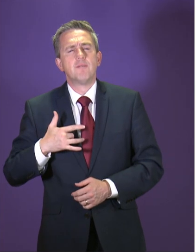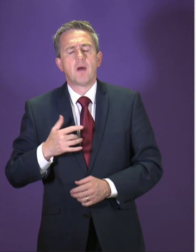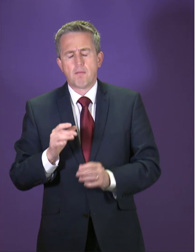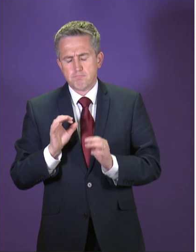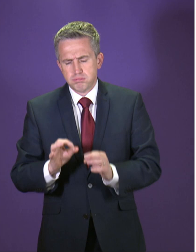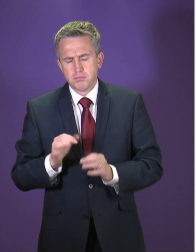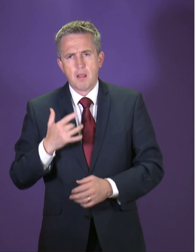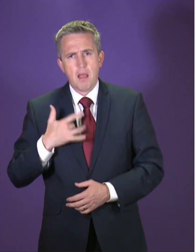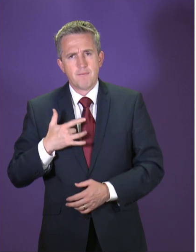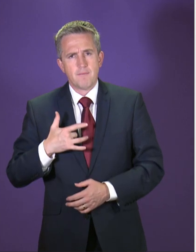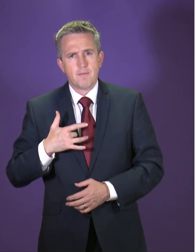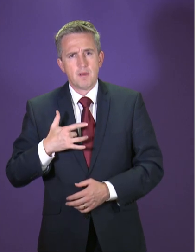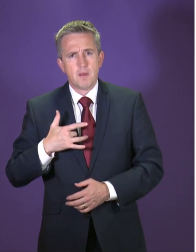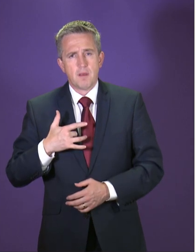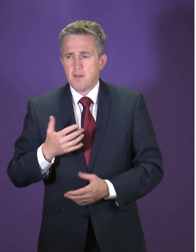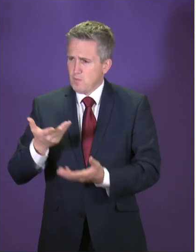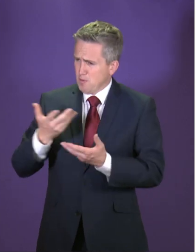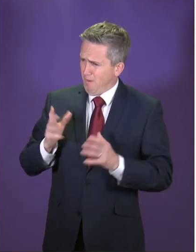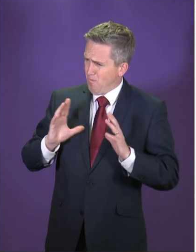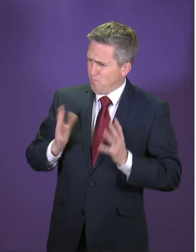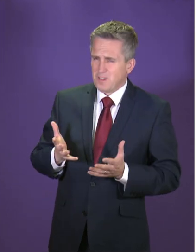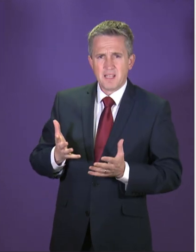and we didn't pay something for it,